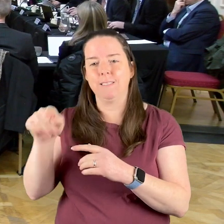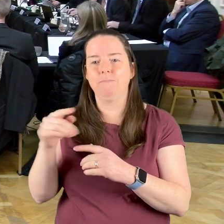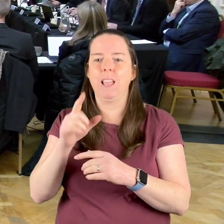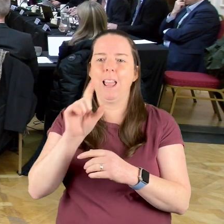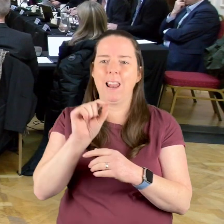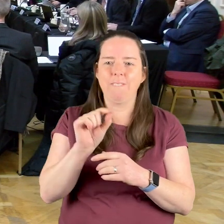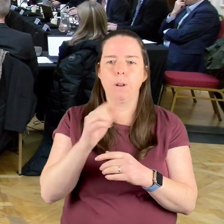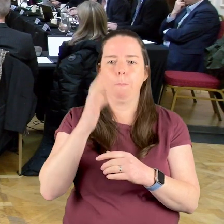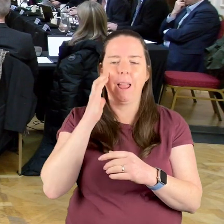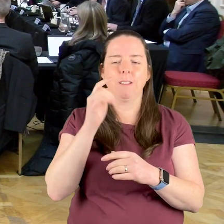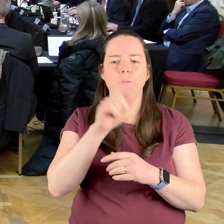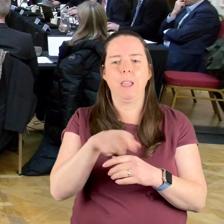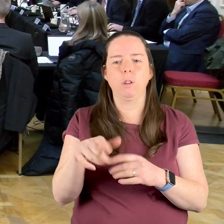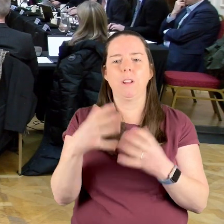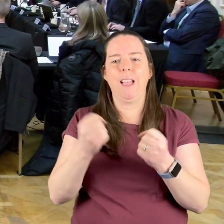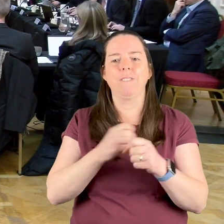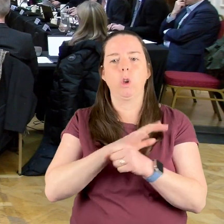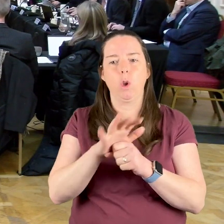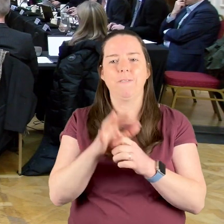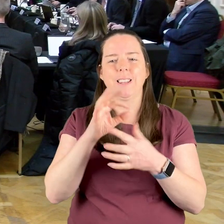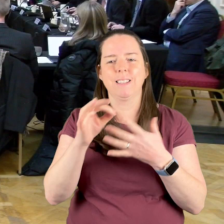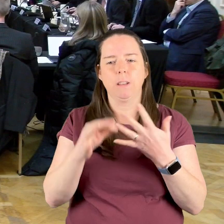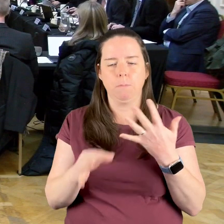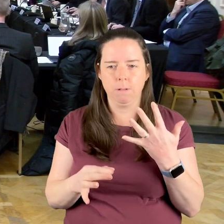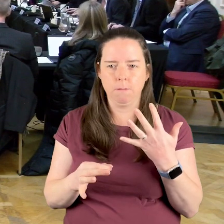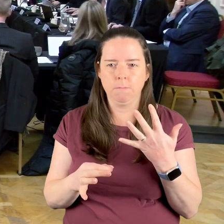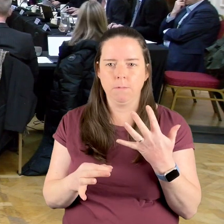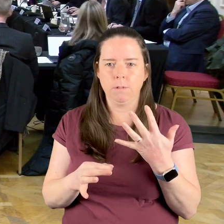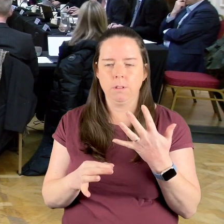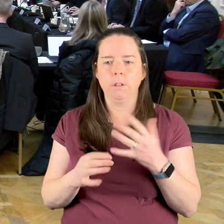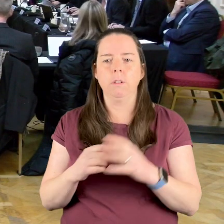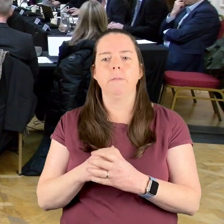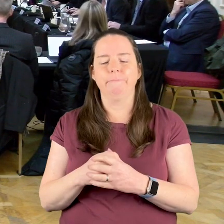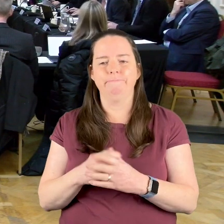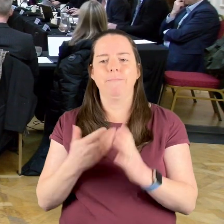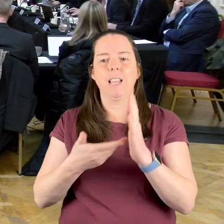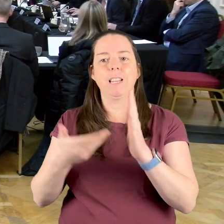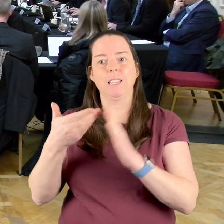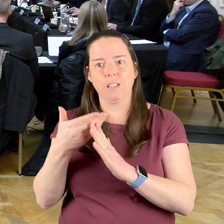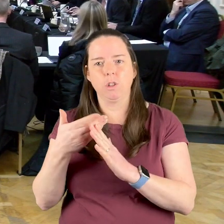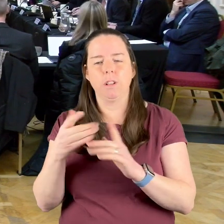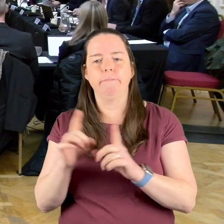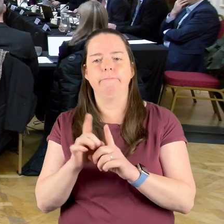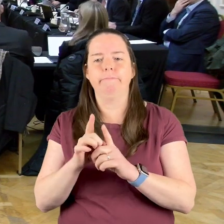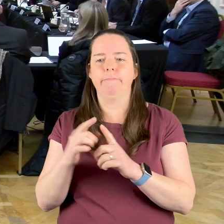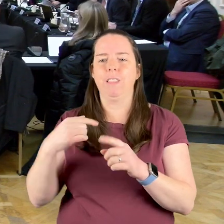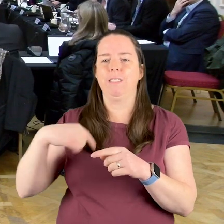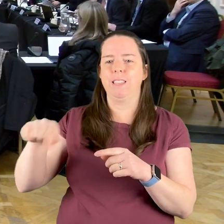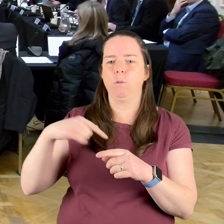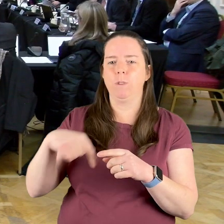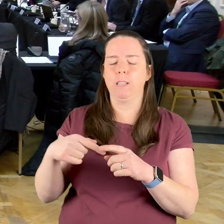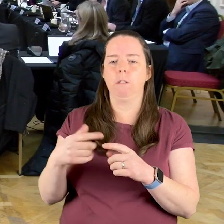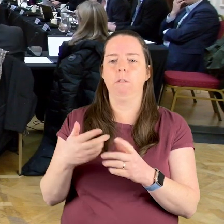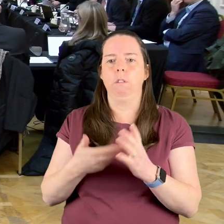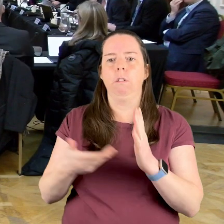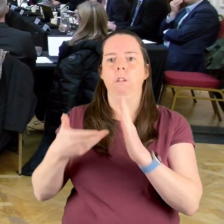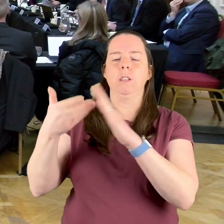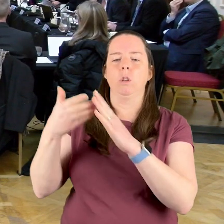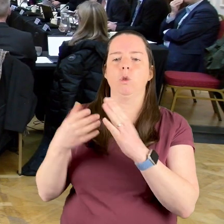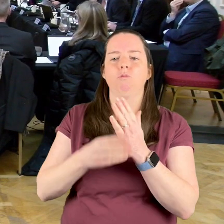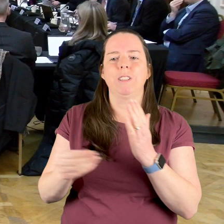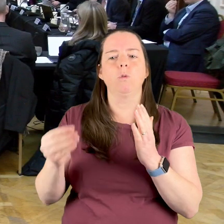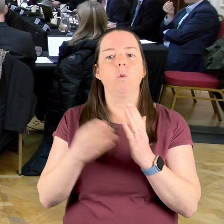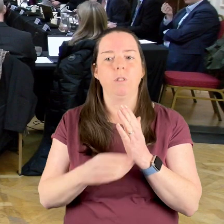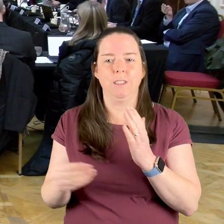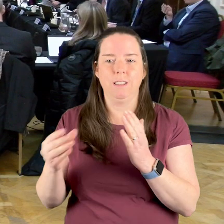beds for patients who have COVID symptoms as well. And in addition, we're just in this week firing